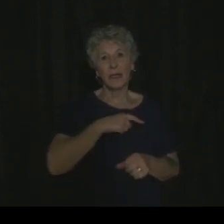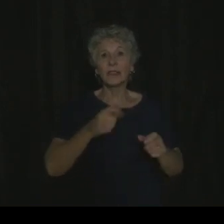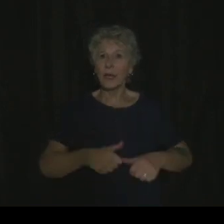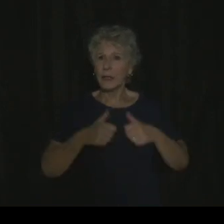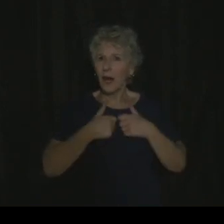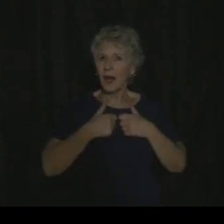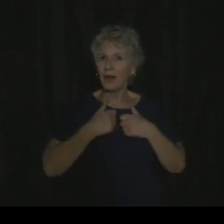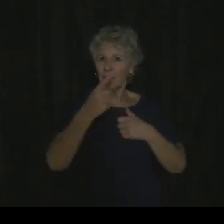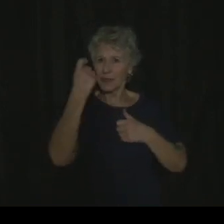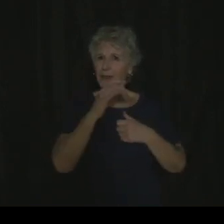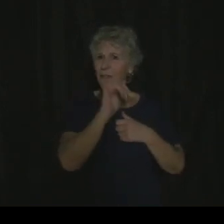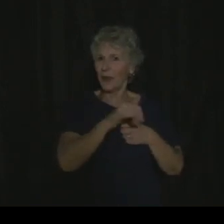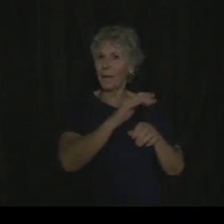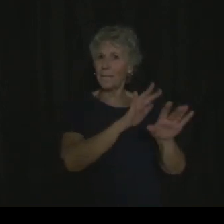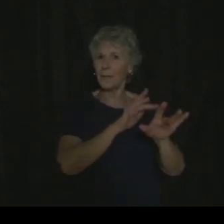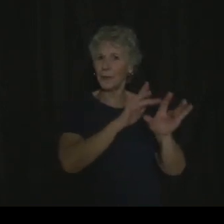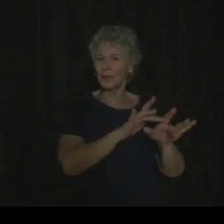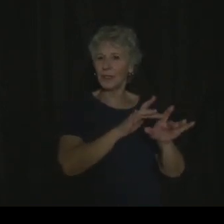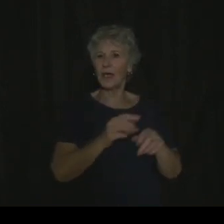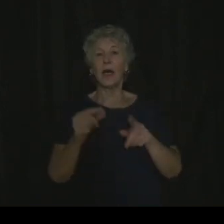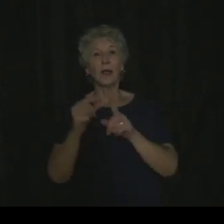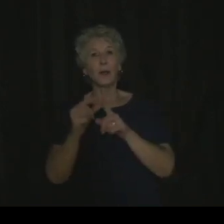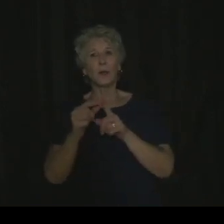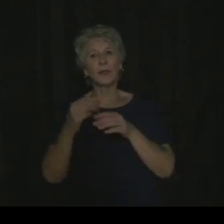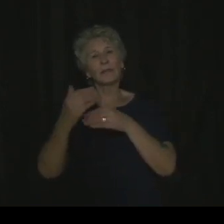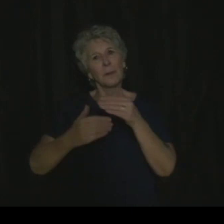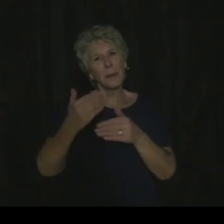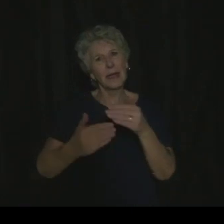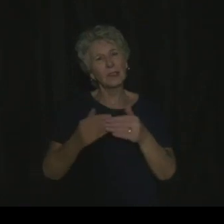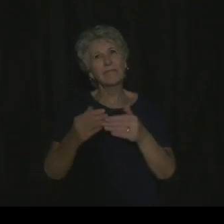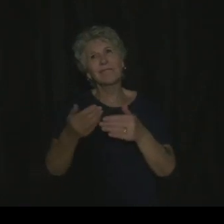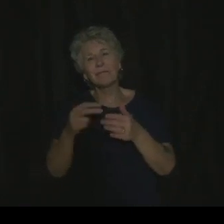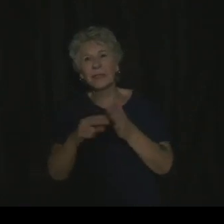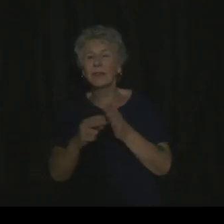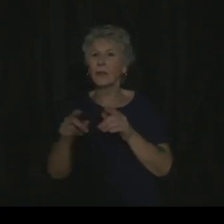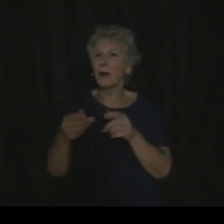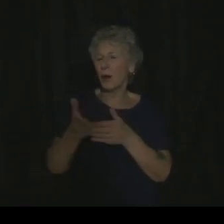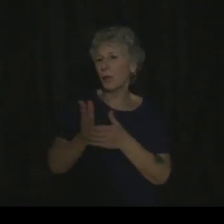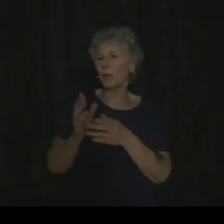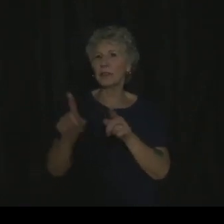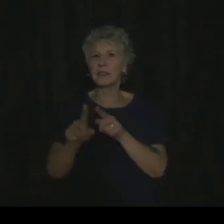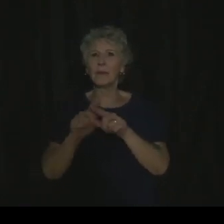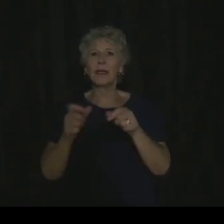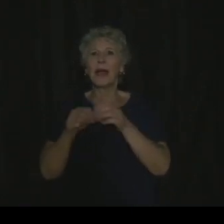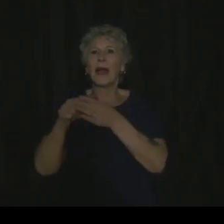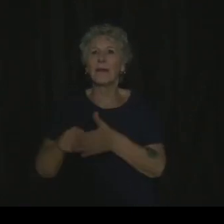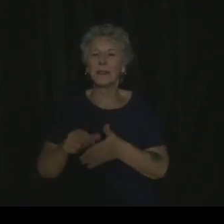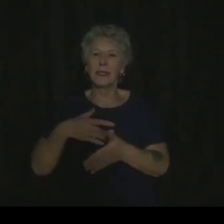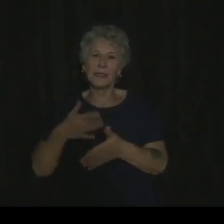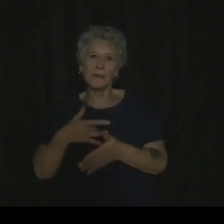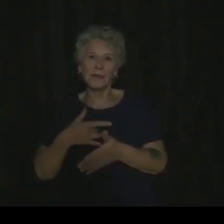mercy. And the word compassion means almost the same, but compassion emphasizes the feeling. Mercy is the